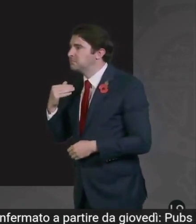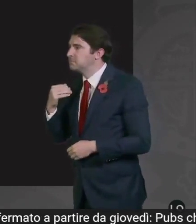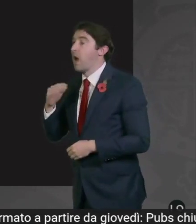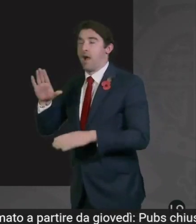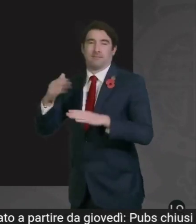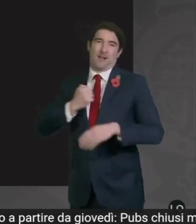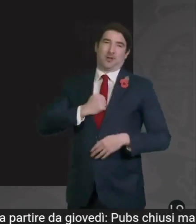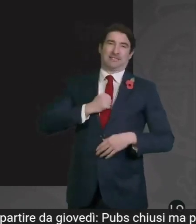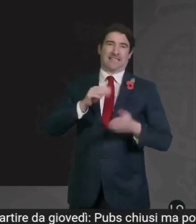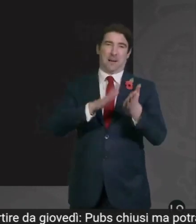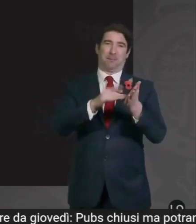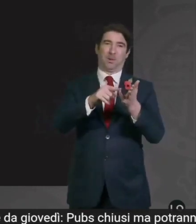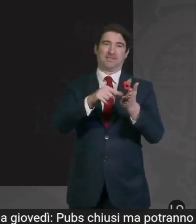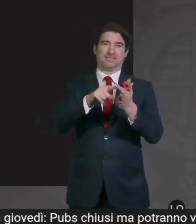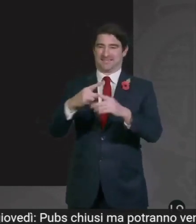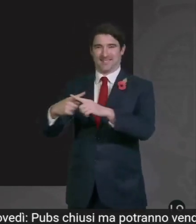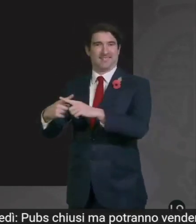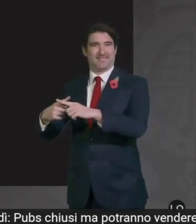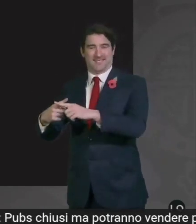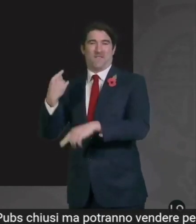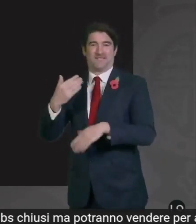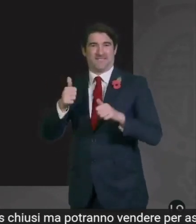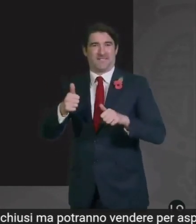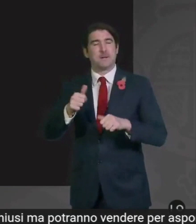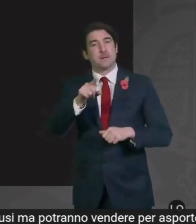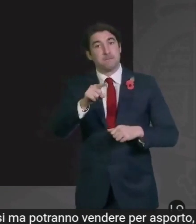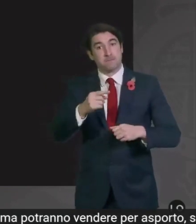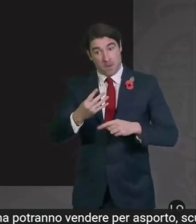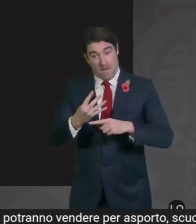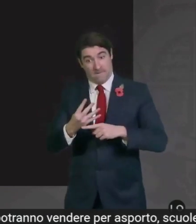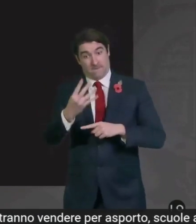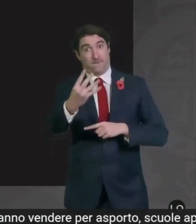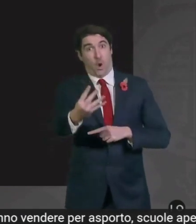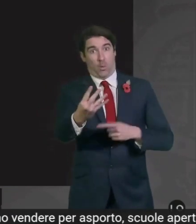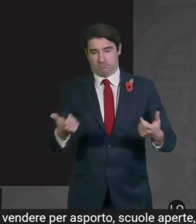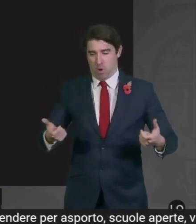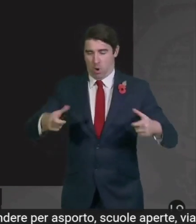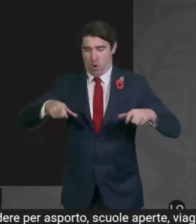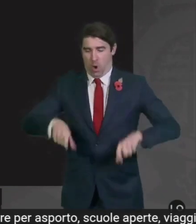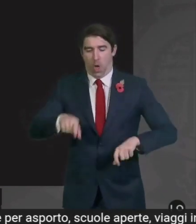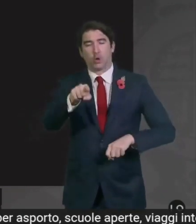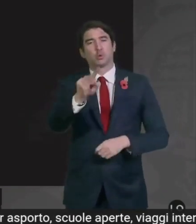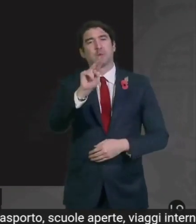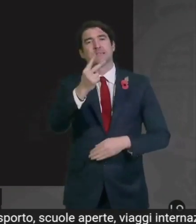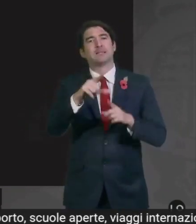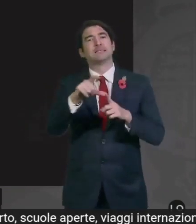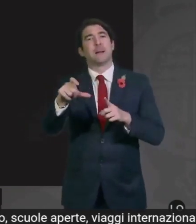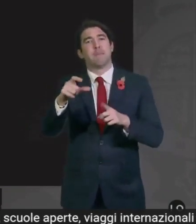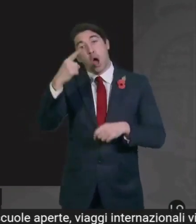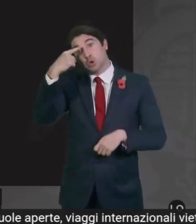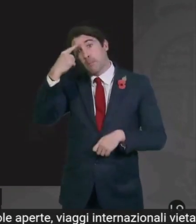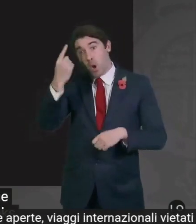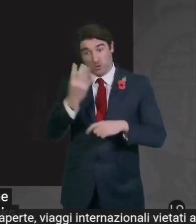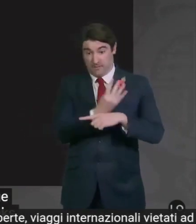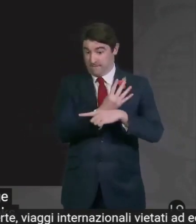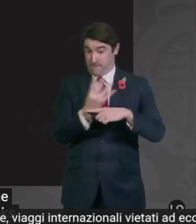4-week lockdown doesn't do the trick and you have to extend, what sort of length of time do you envisage? Another week,